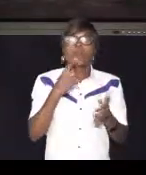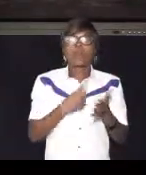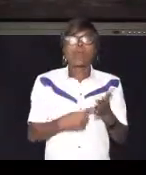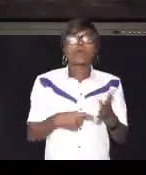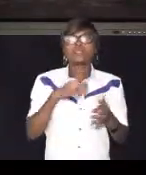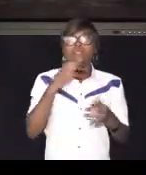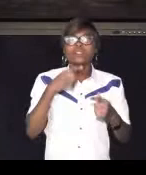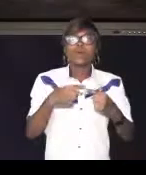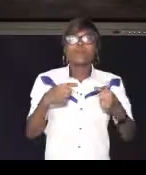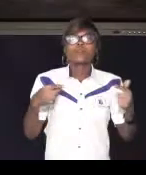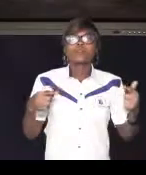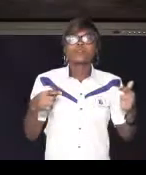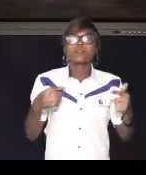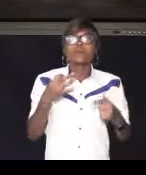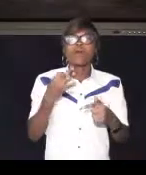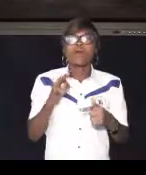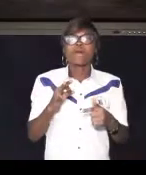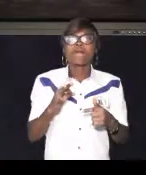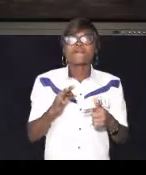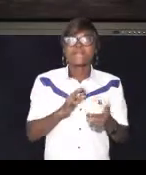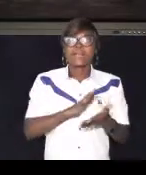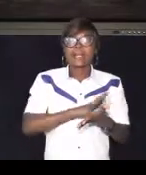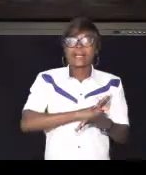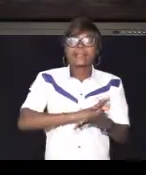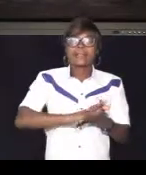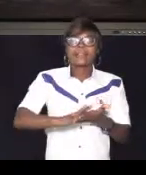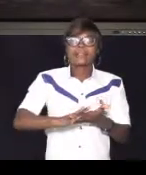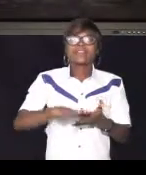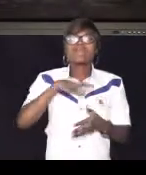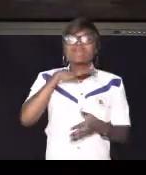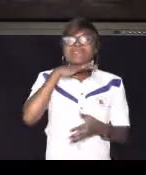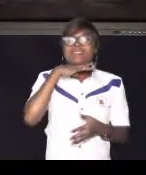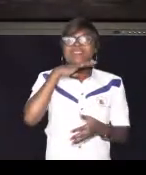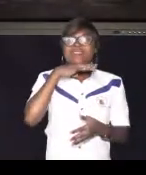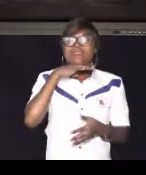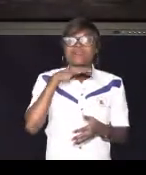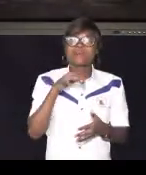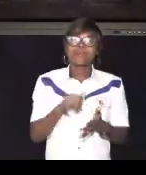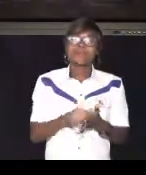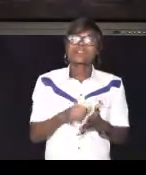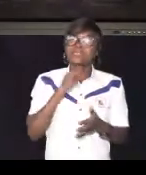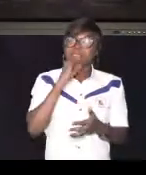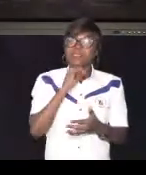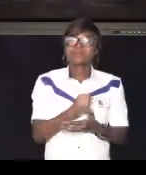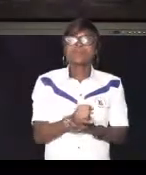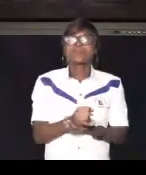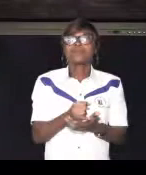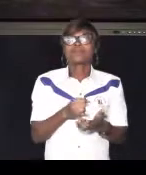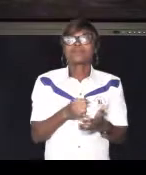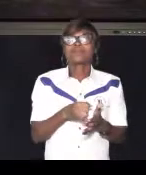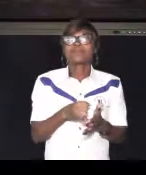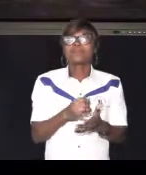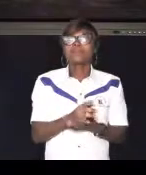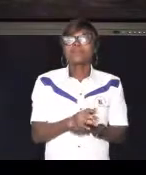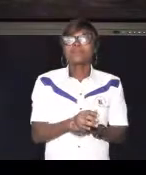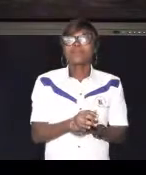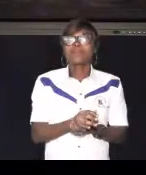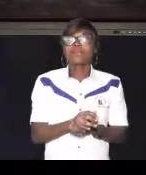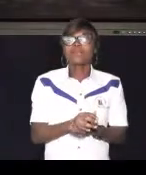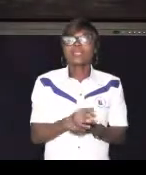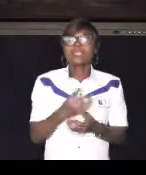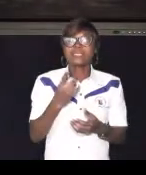What is the antonym of clean? Dirty. That is it.